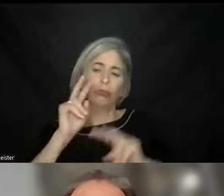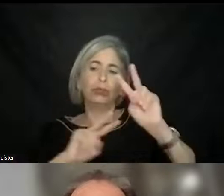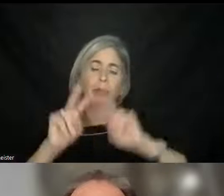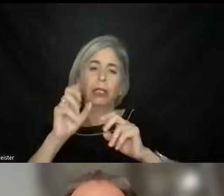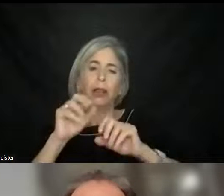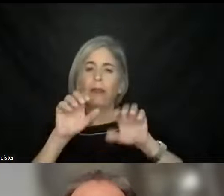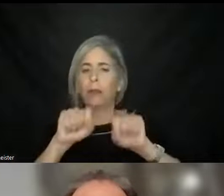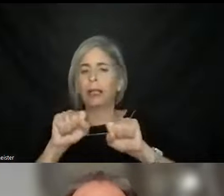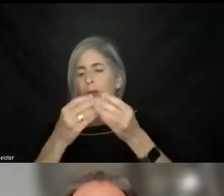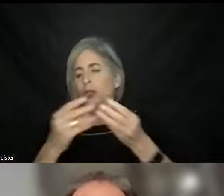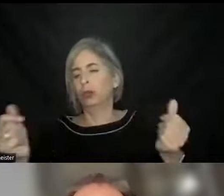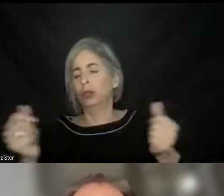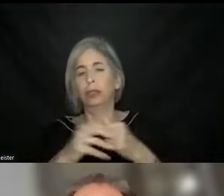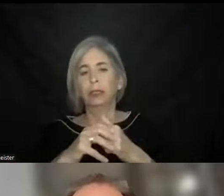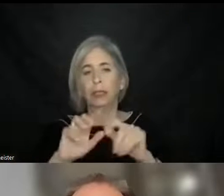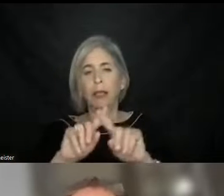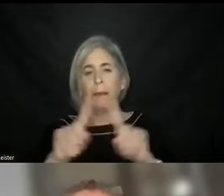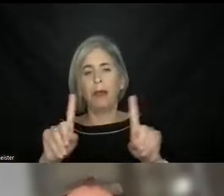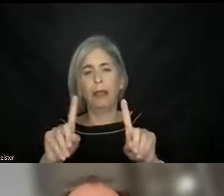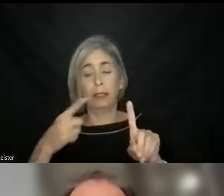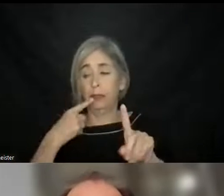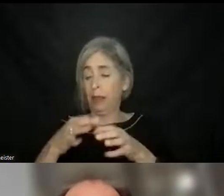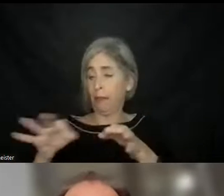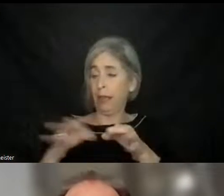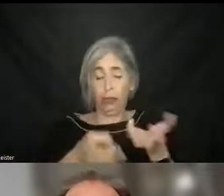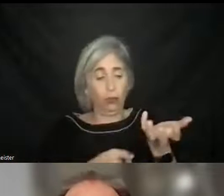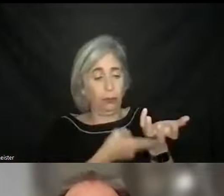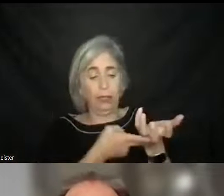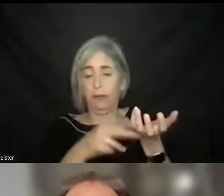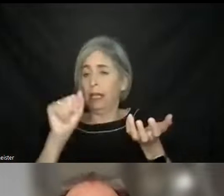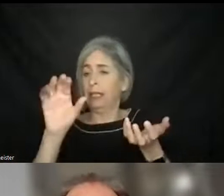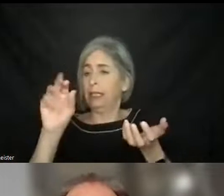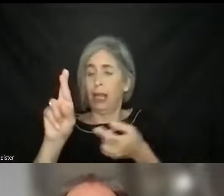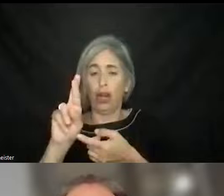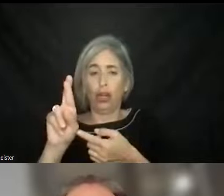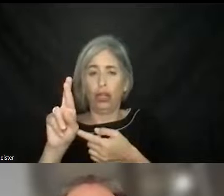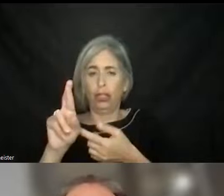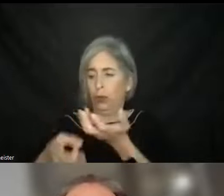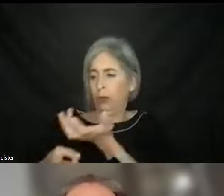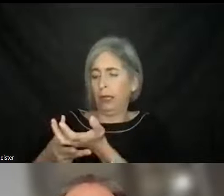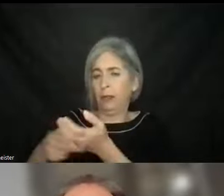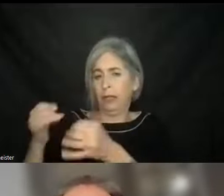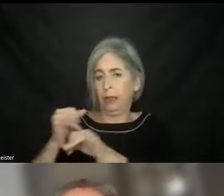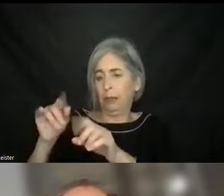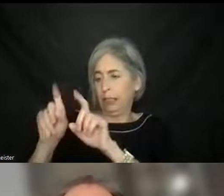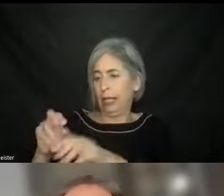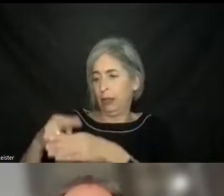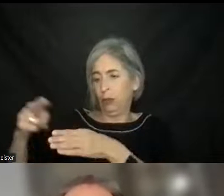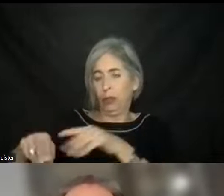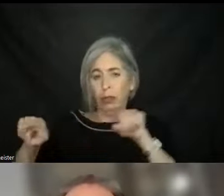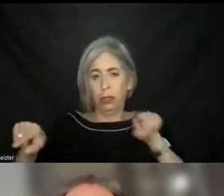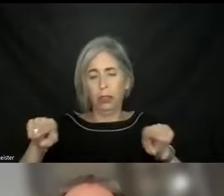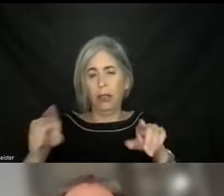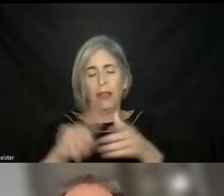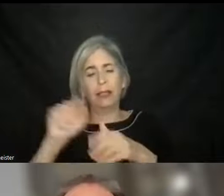of possible solution. But since I mentioned, repository of ACRs and a repository of independent test results, that's also